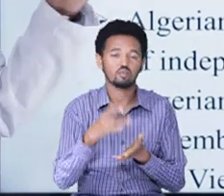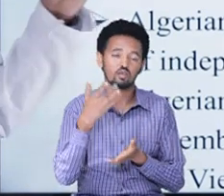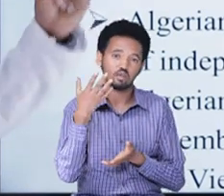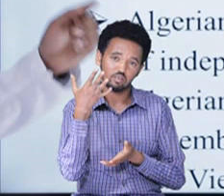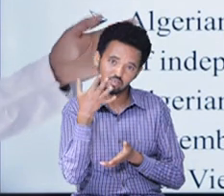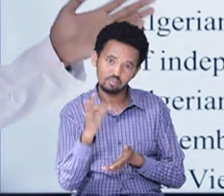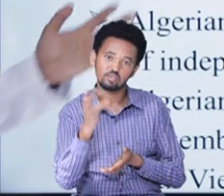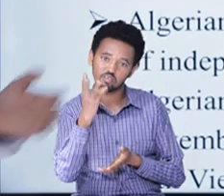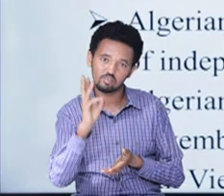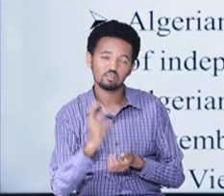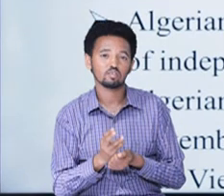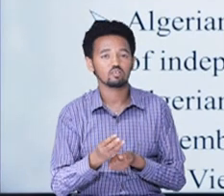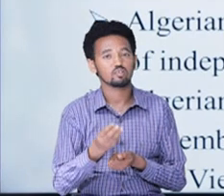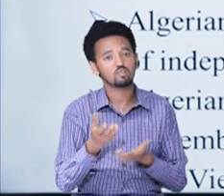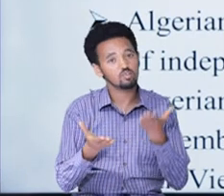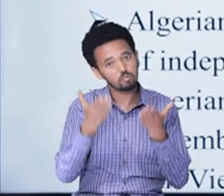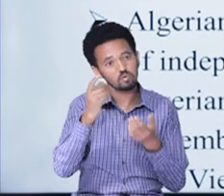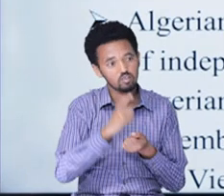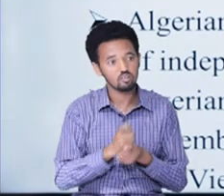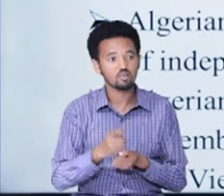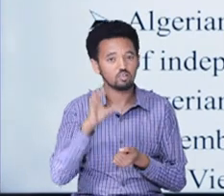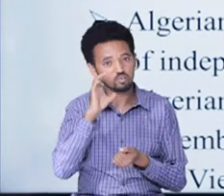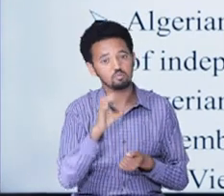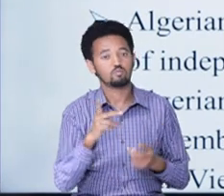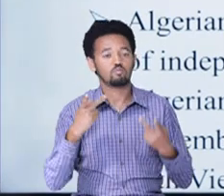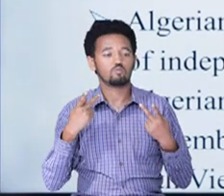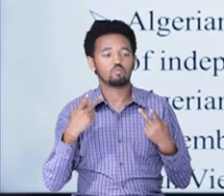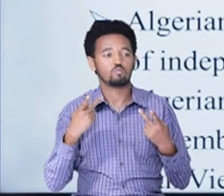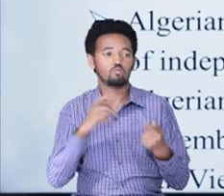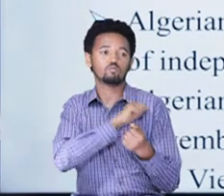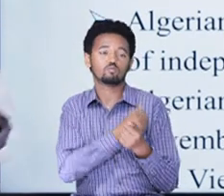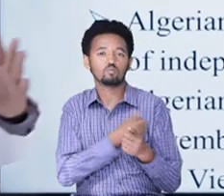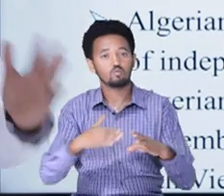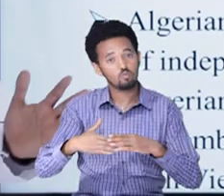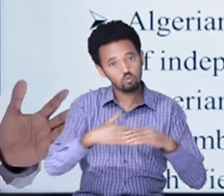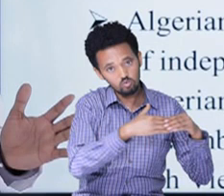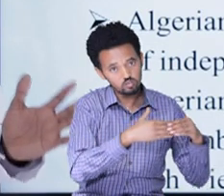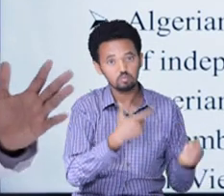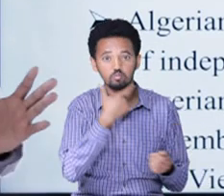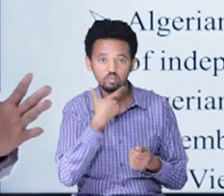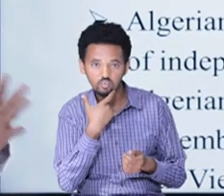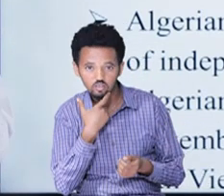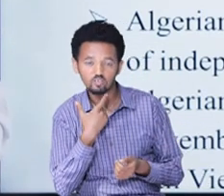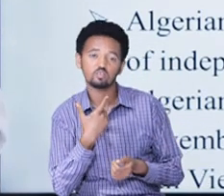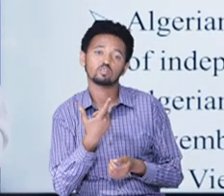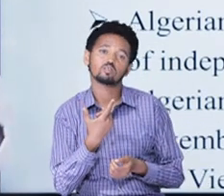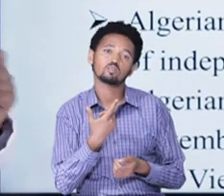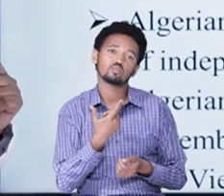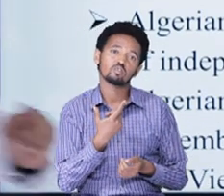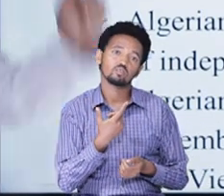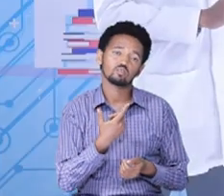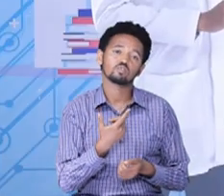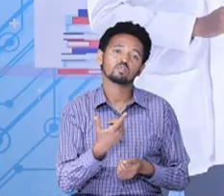1916. French applied assimilation policy. British divide and rule policy. French applied